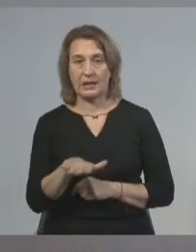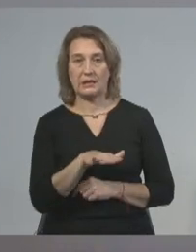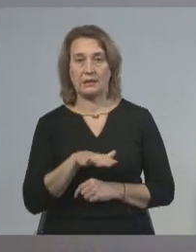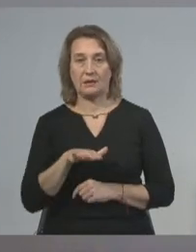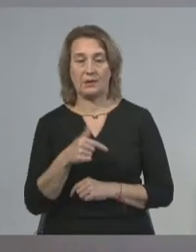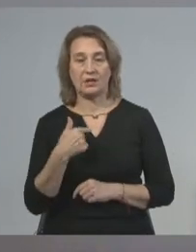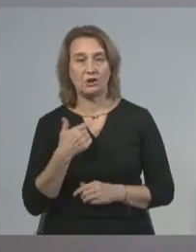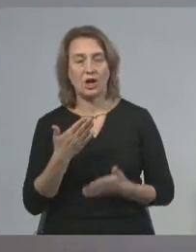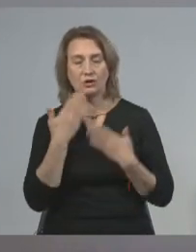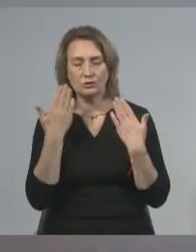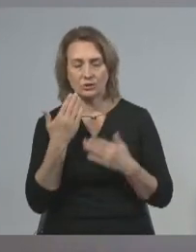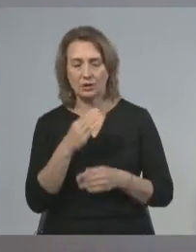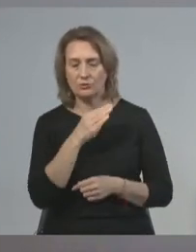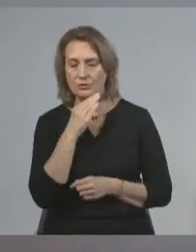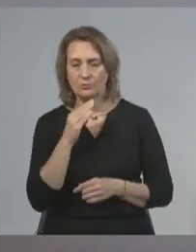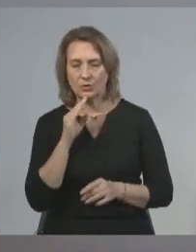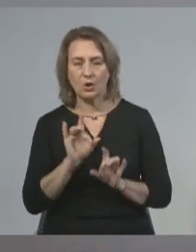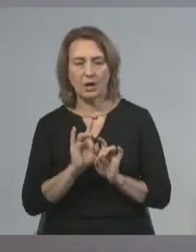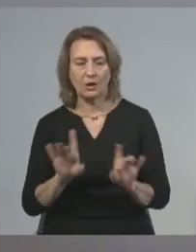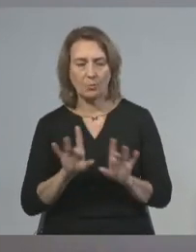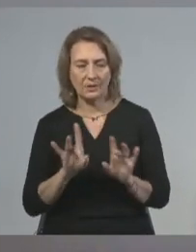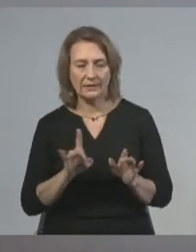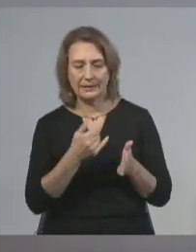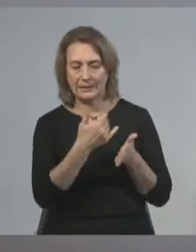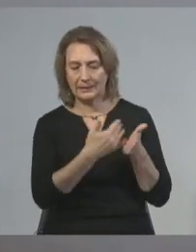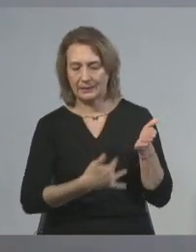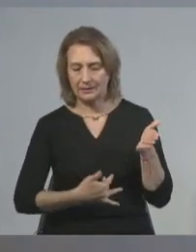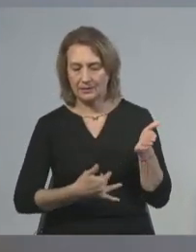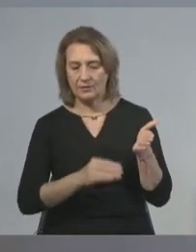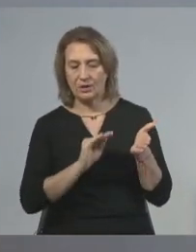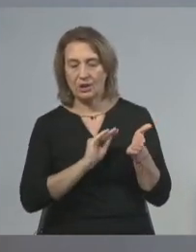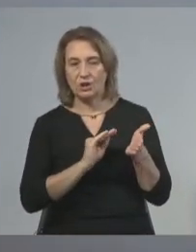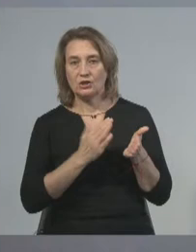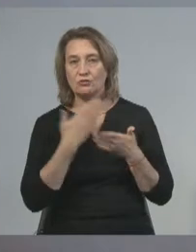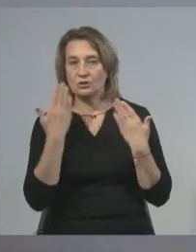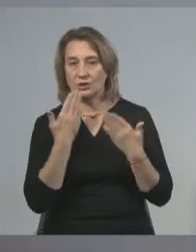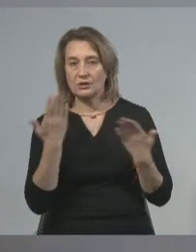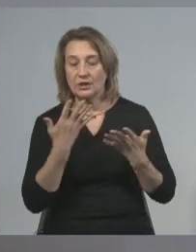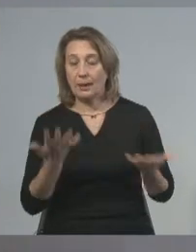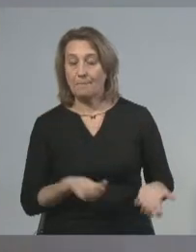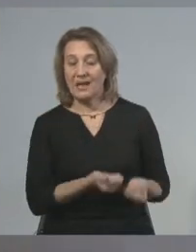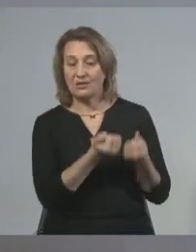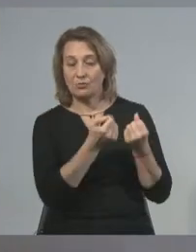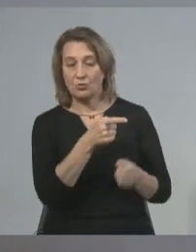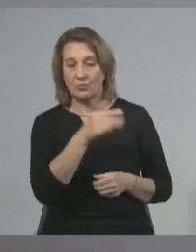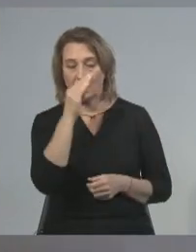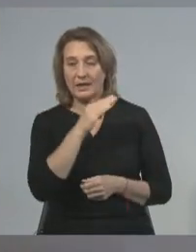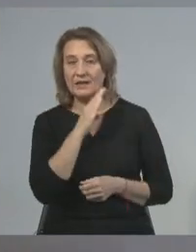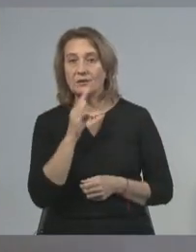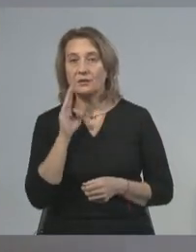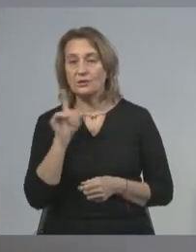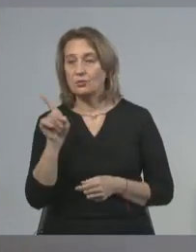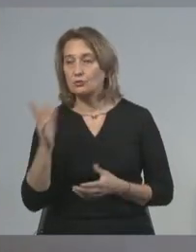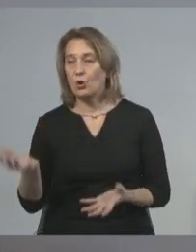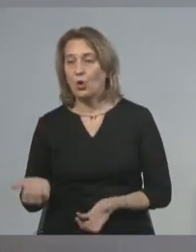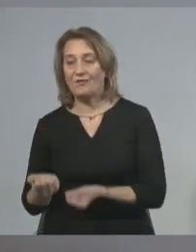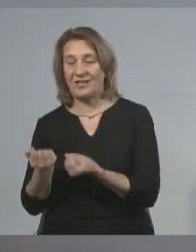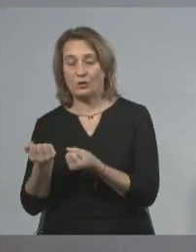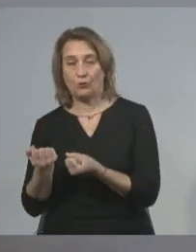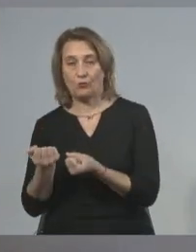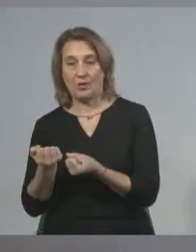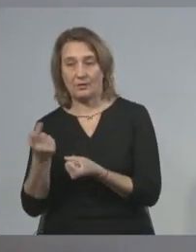text where they actually support parents to uh save her from from her enemy uh just for your